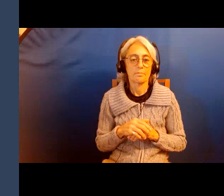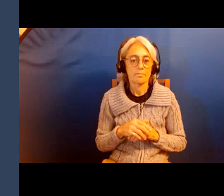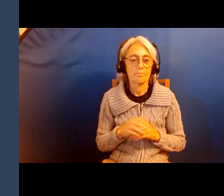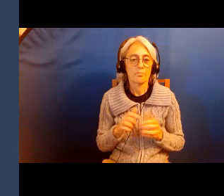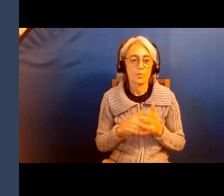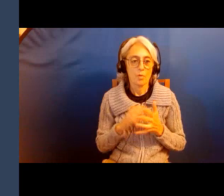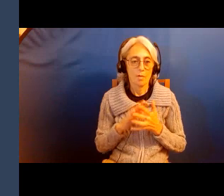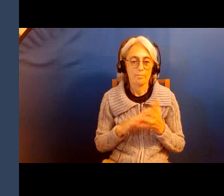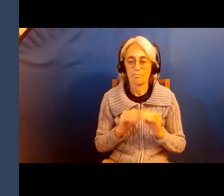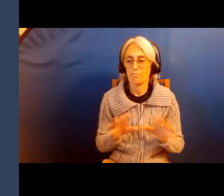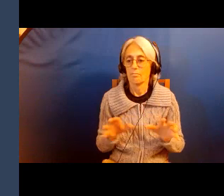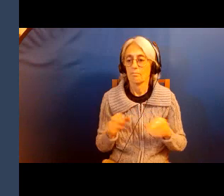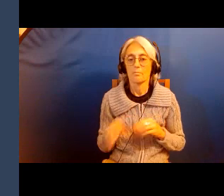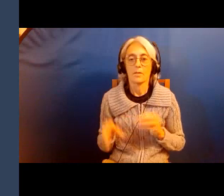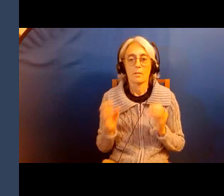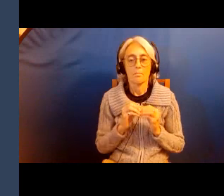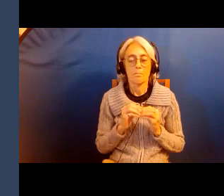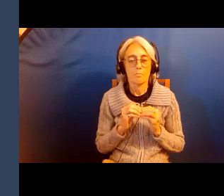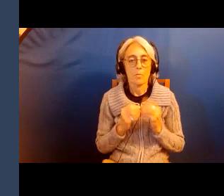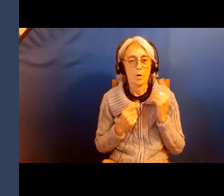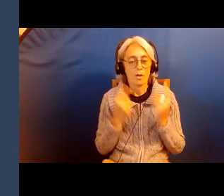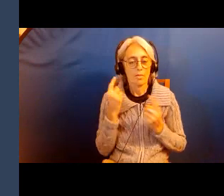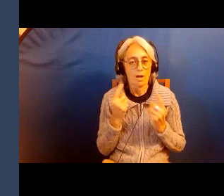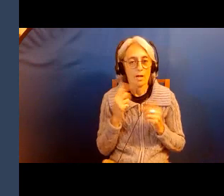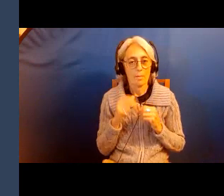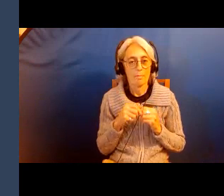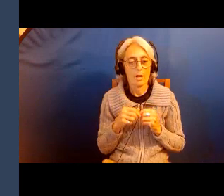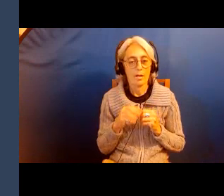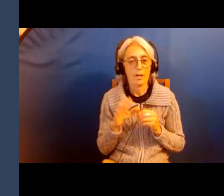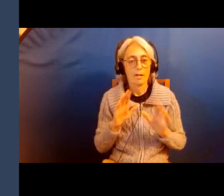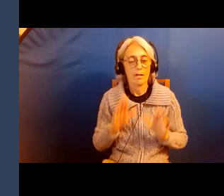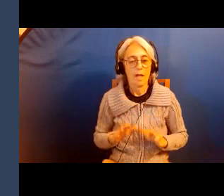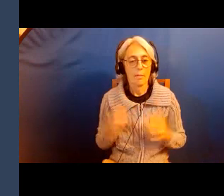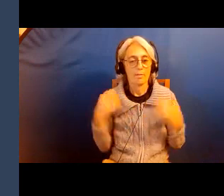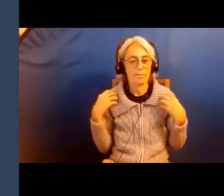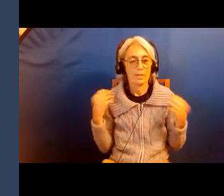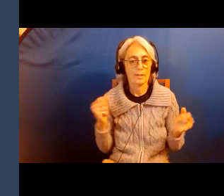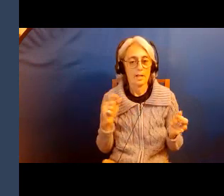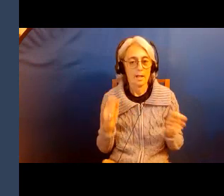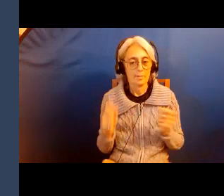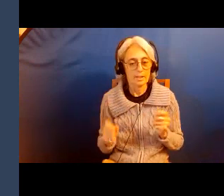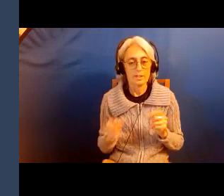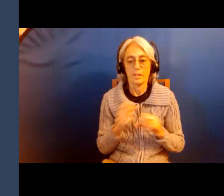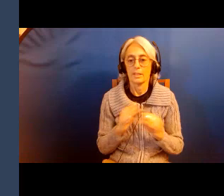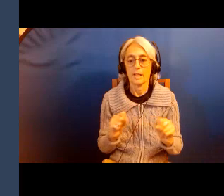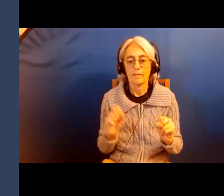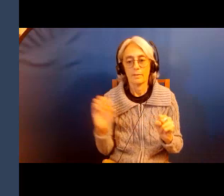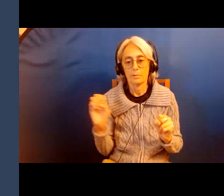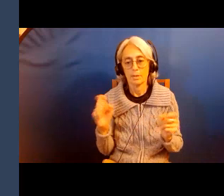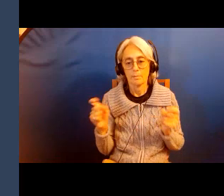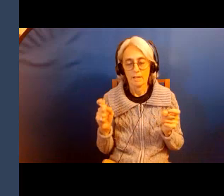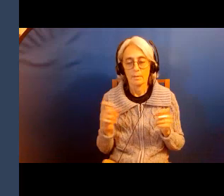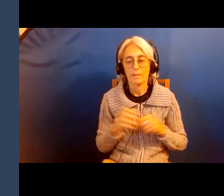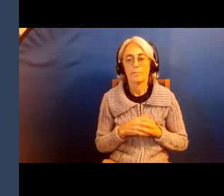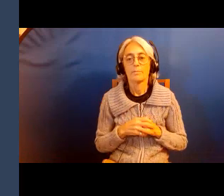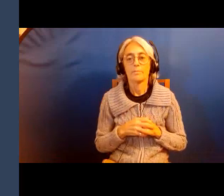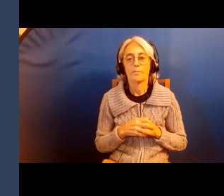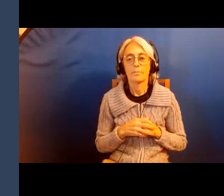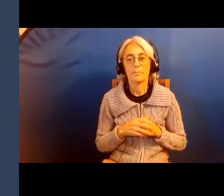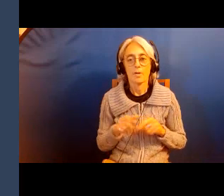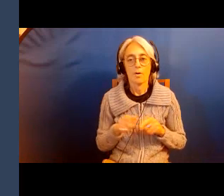expanded considerations for climate resiliency and adaptation, safety and emergency management, and encouraging